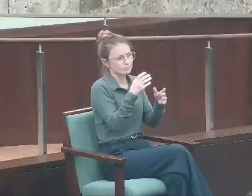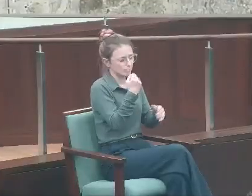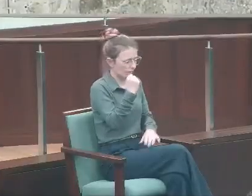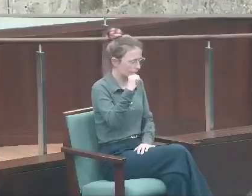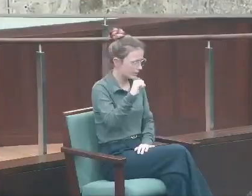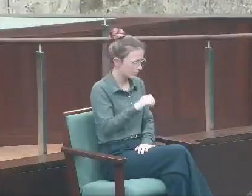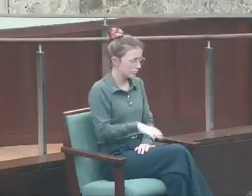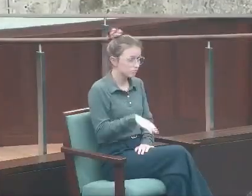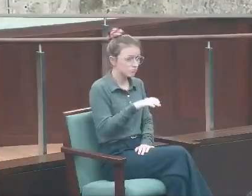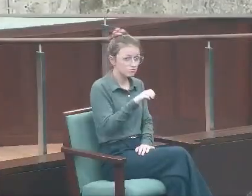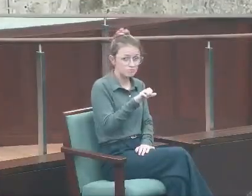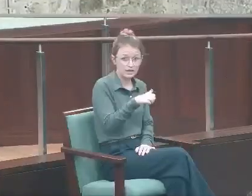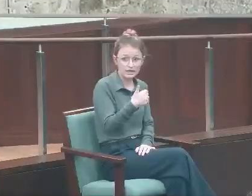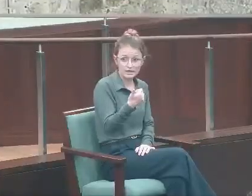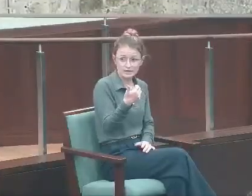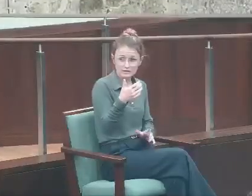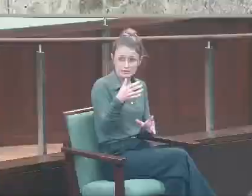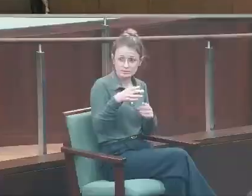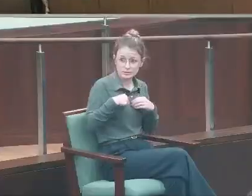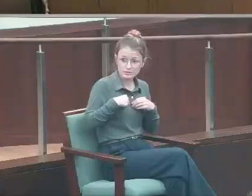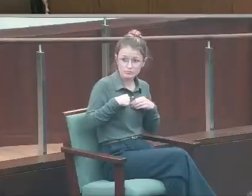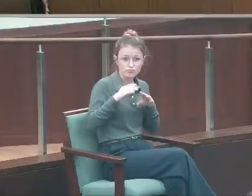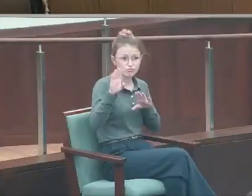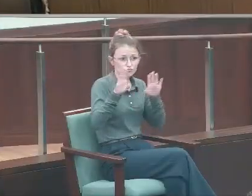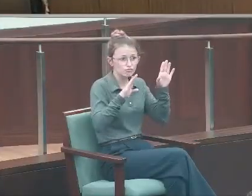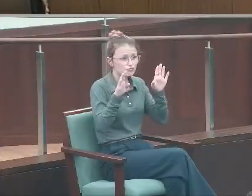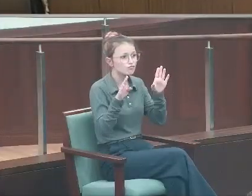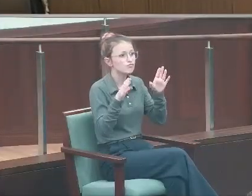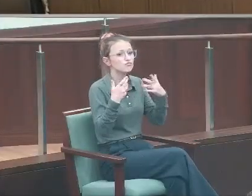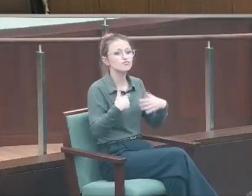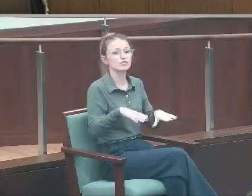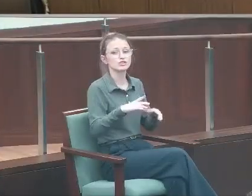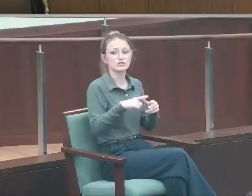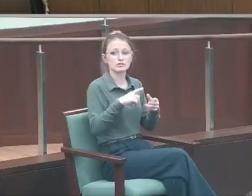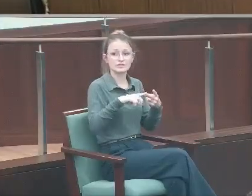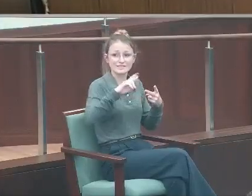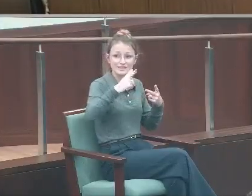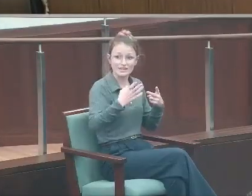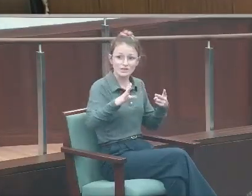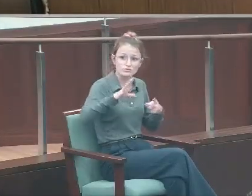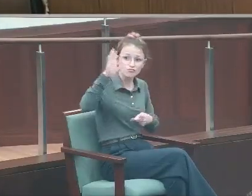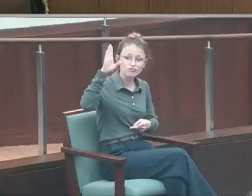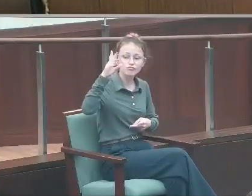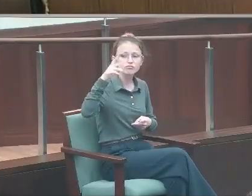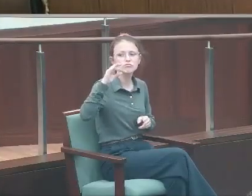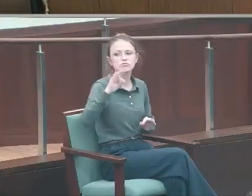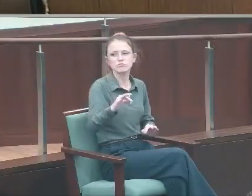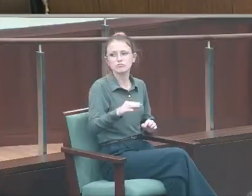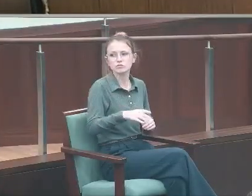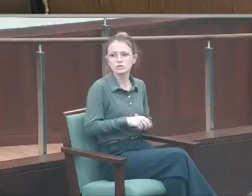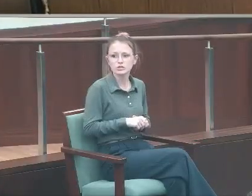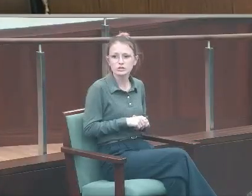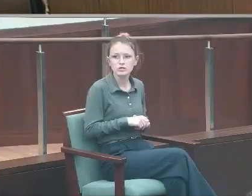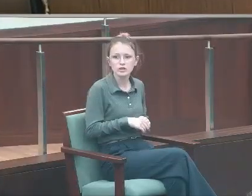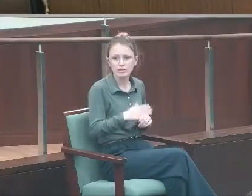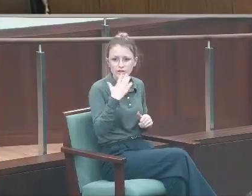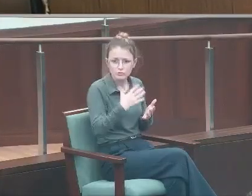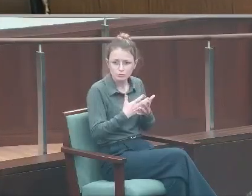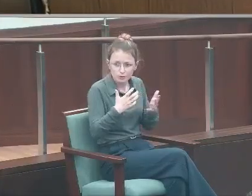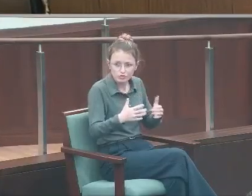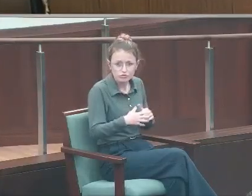Okay, motion to accept. It's been moved. Is there a second? Second right there. Thank you so